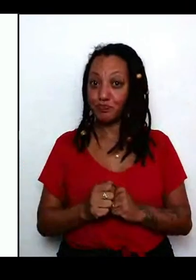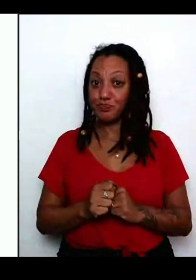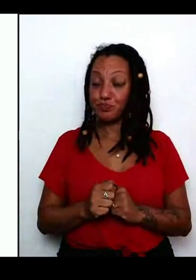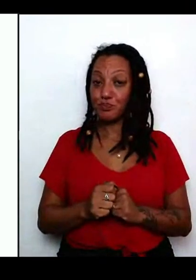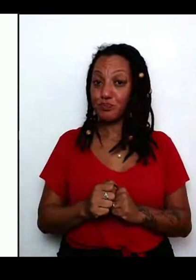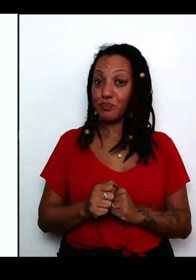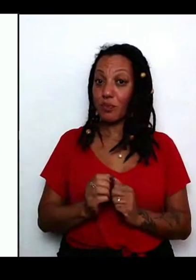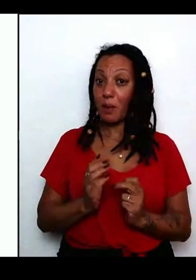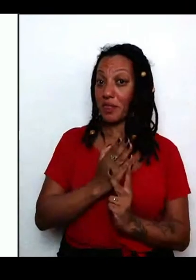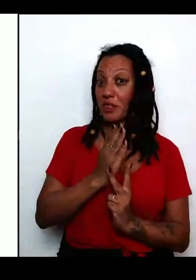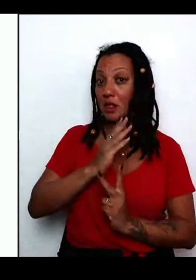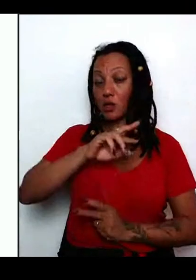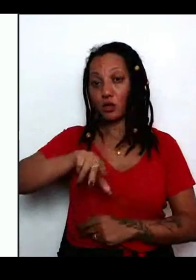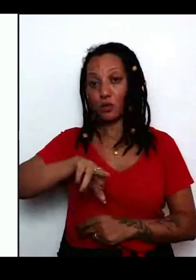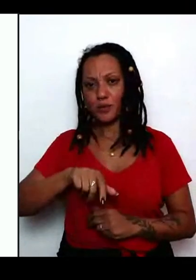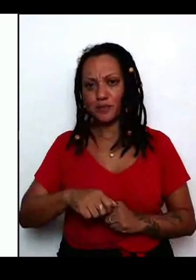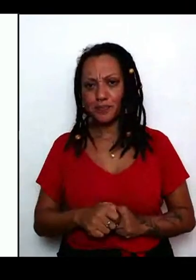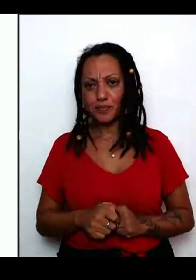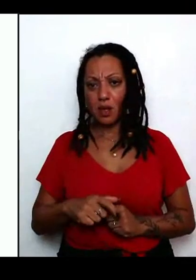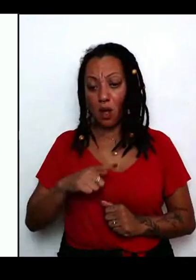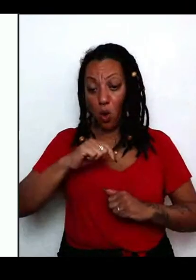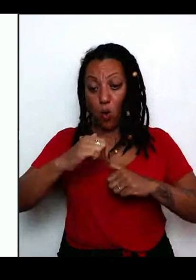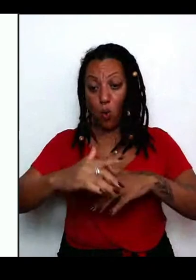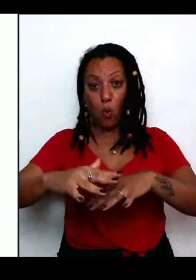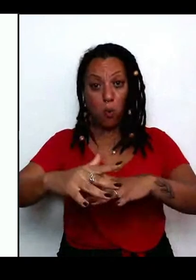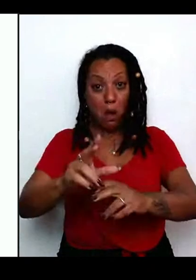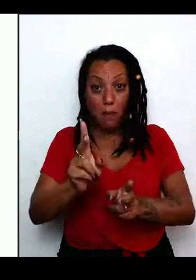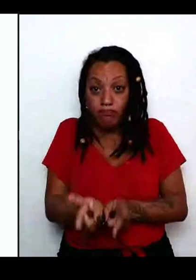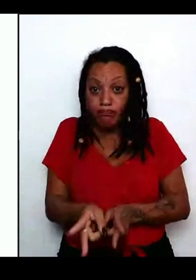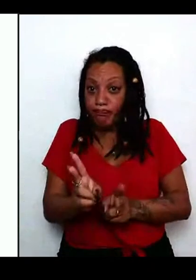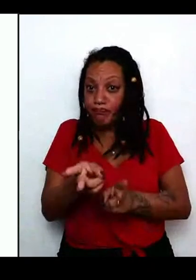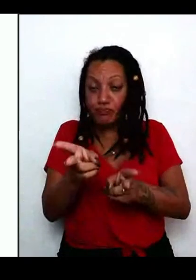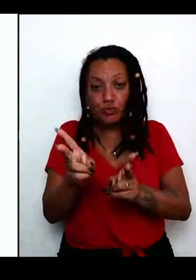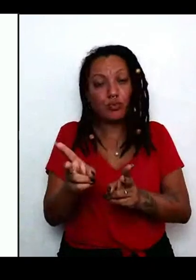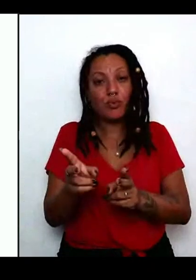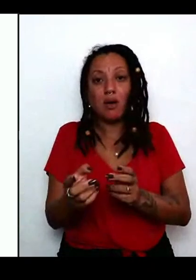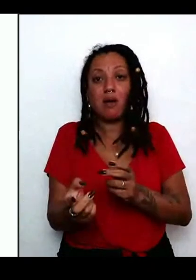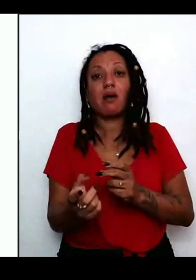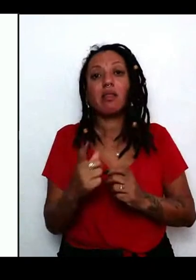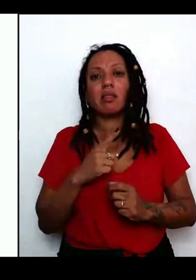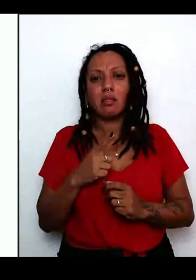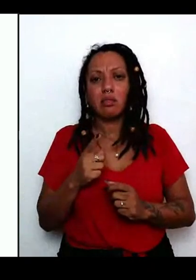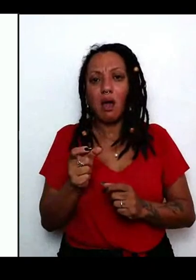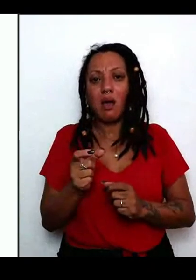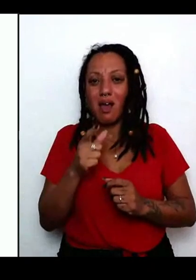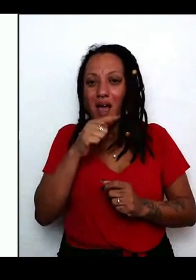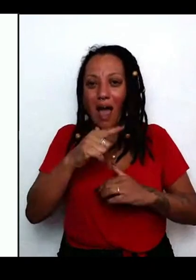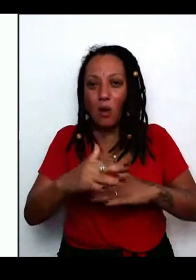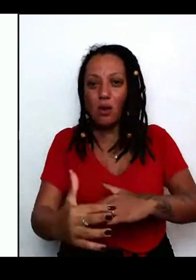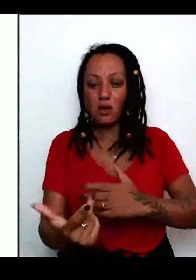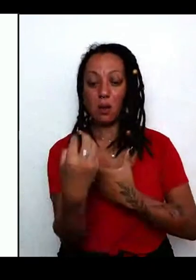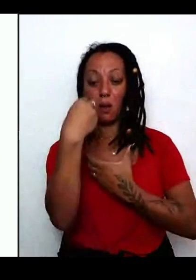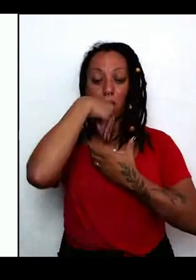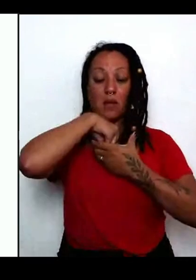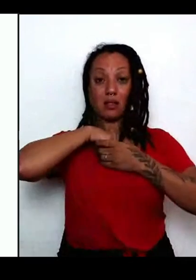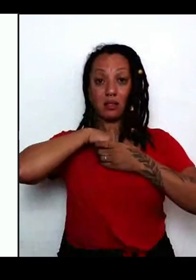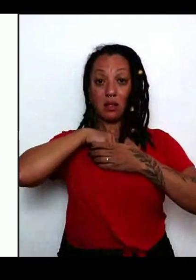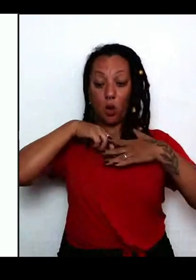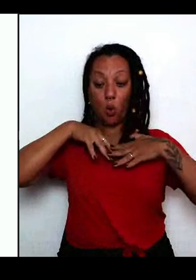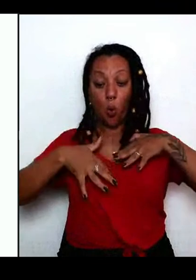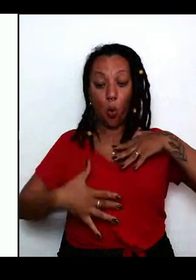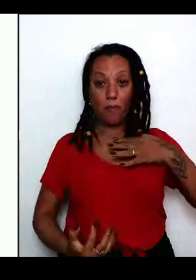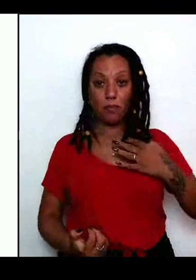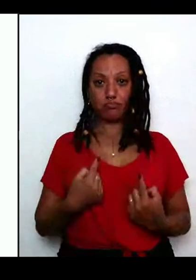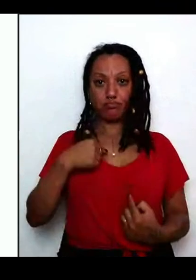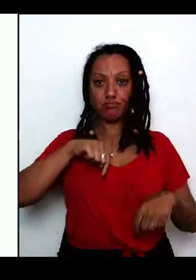while our differences spur my longing for more the Triangular constellation that Carson identifies as errors in this